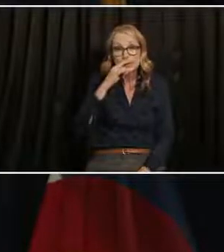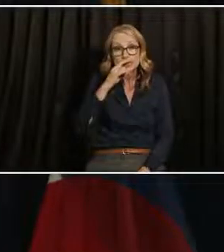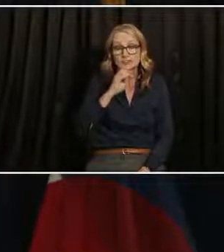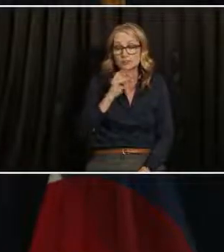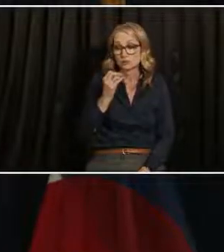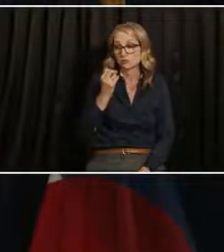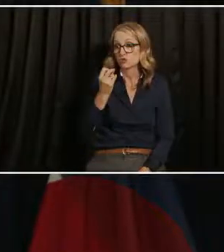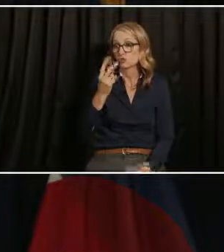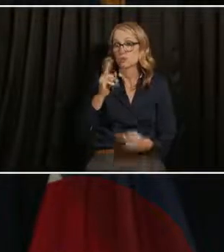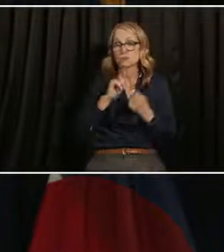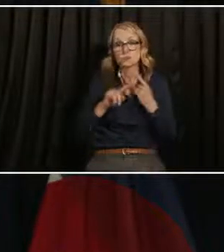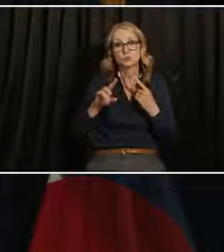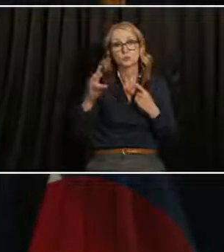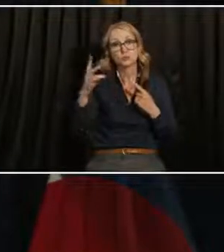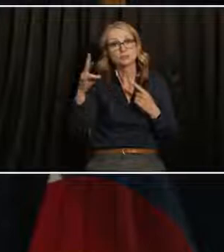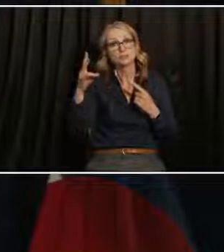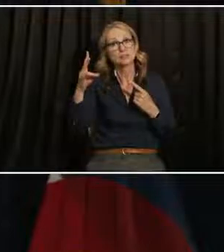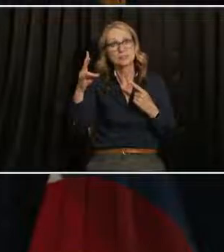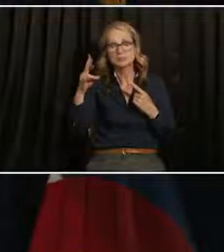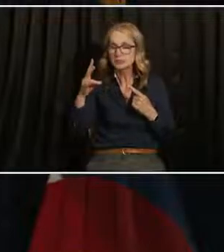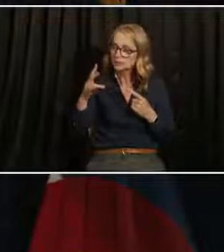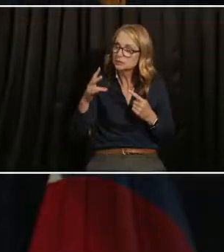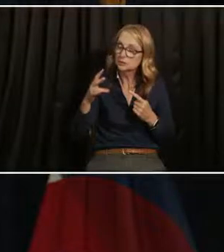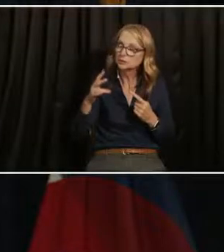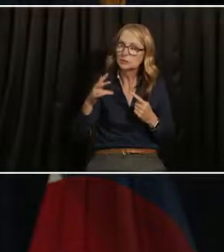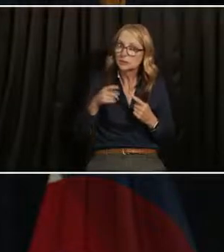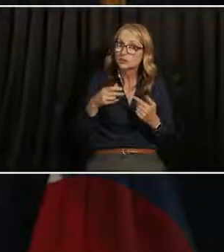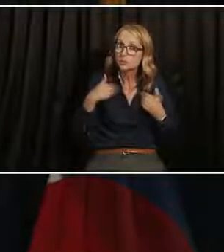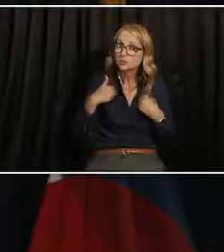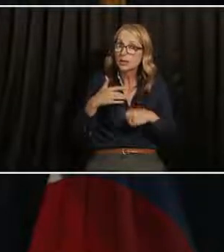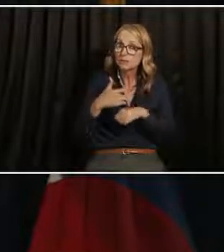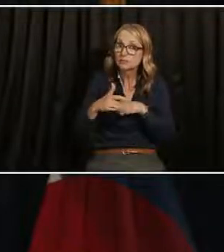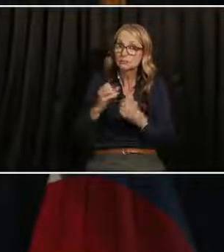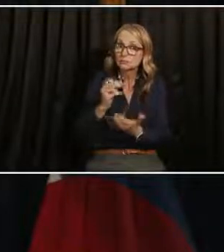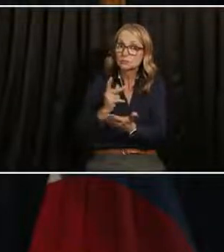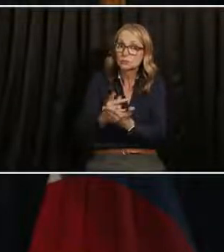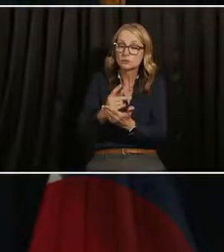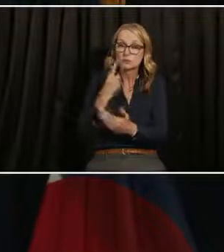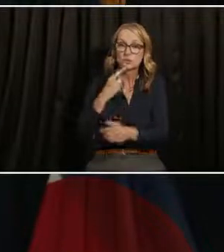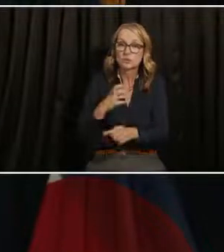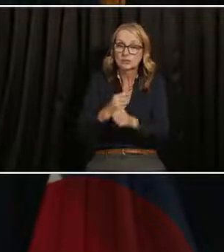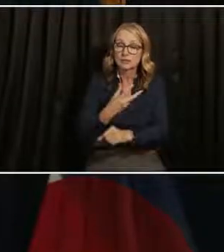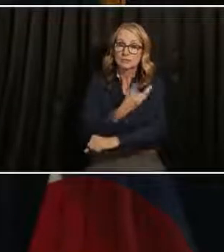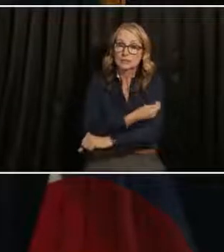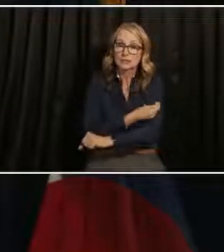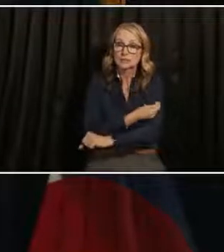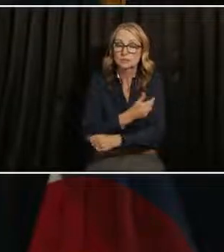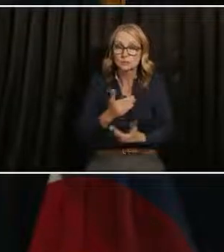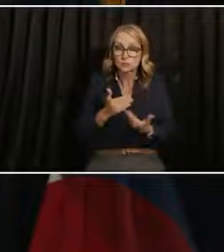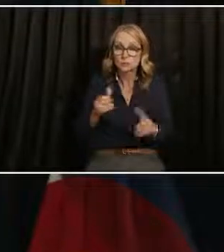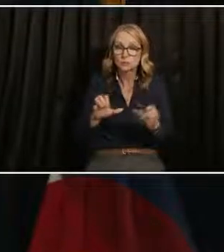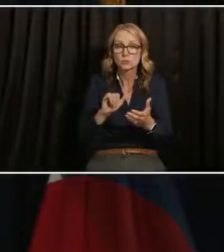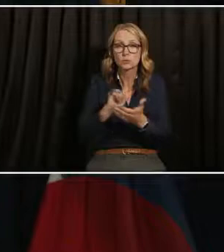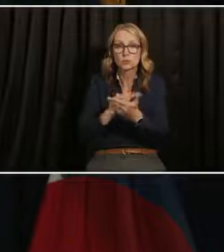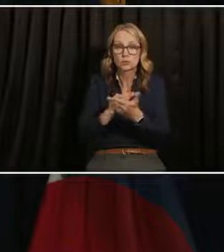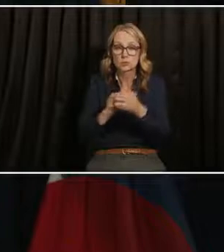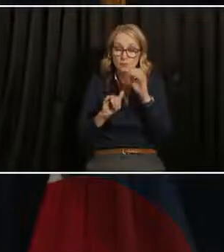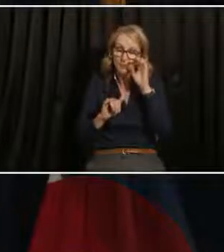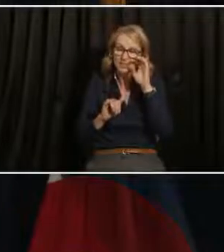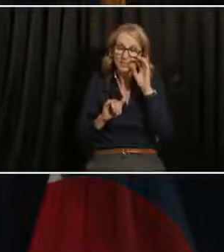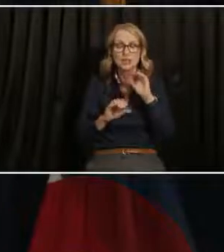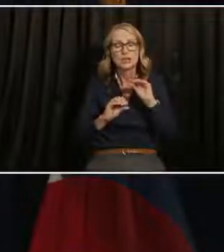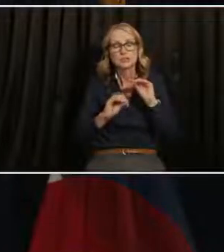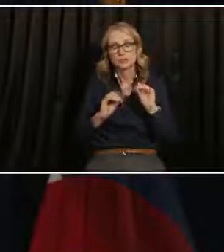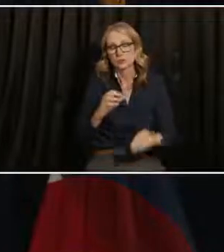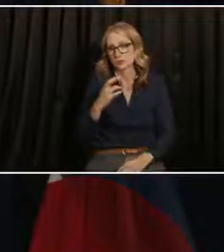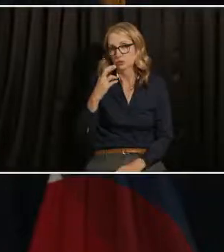It's a great step to take. There is no need for your 12 and up year old to be vaccinated, to be hospitalized. If they are vaccinated, they won't need to